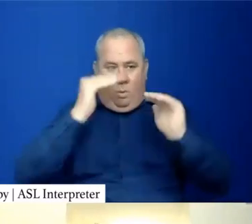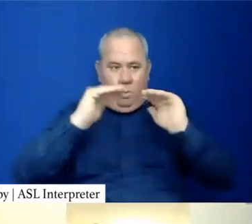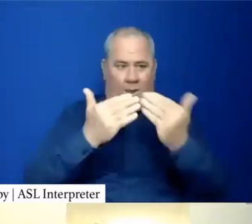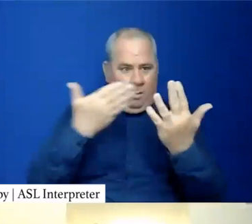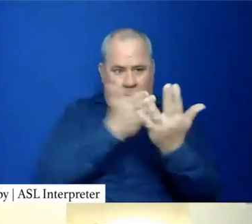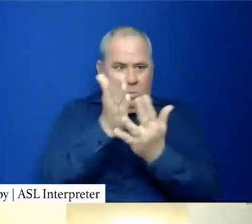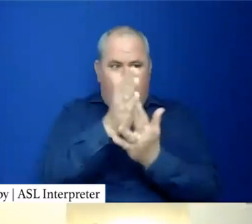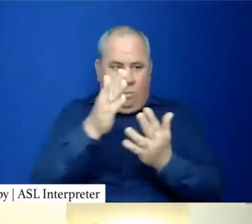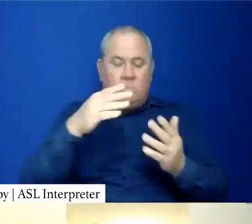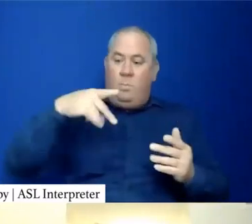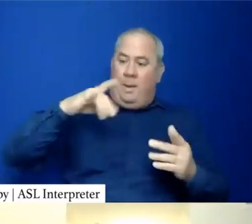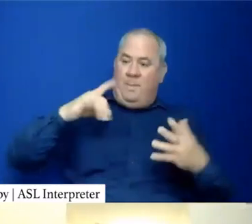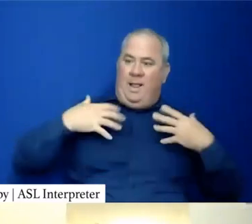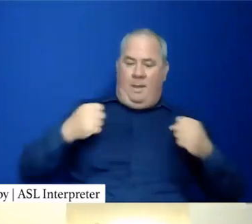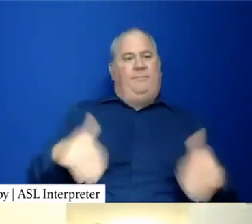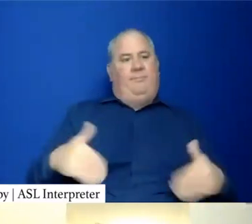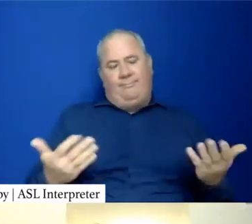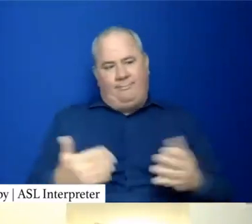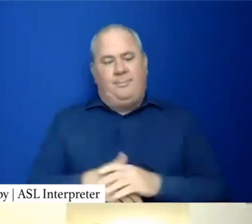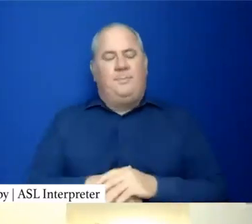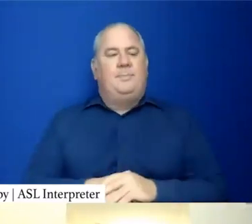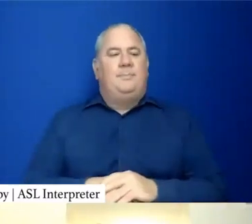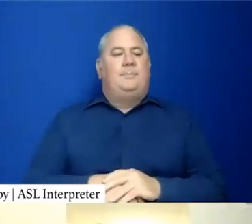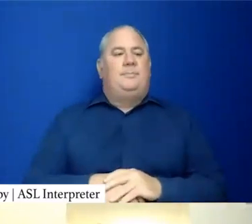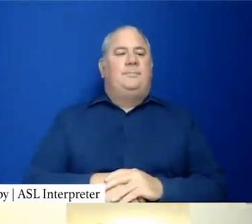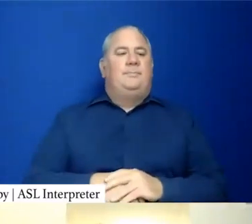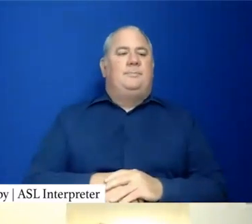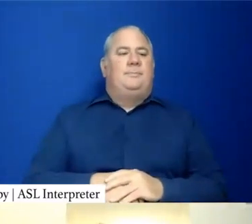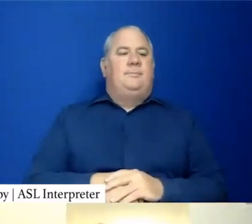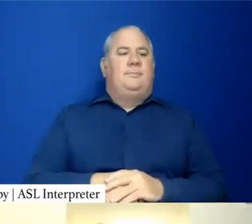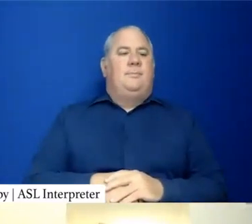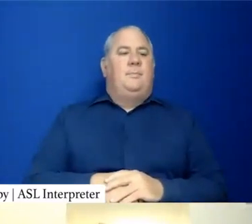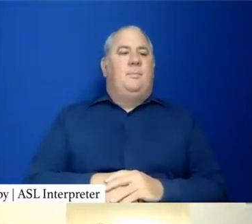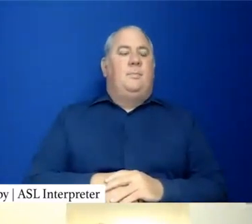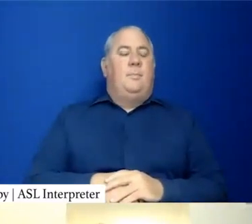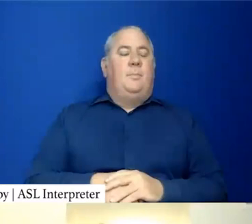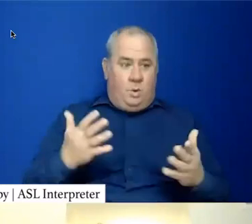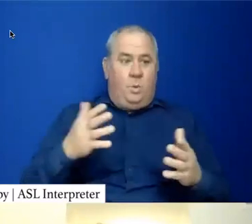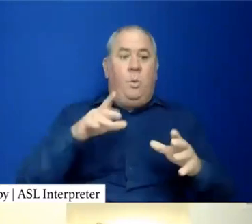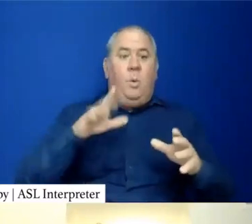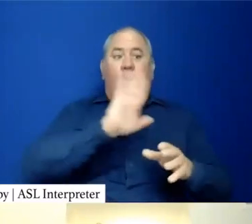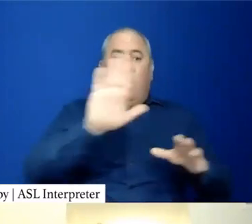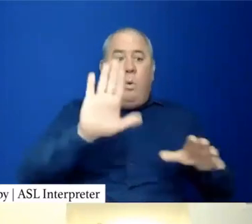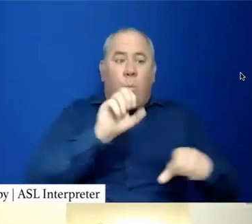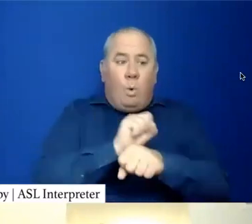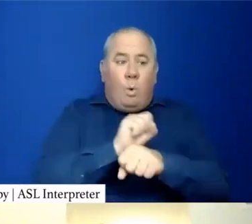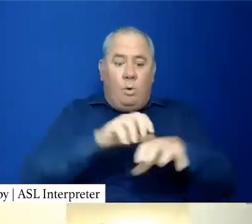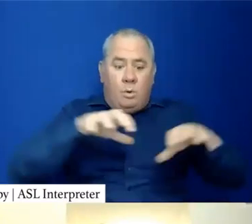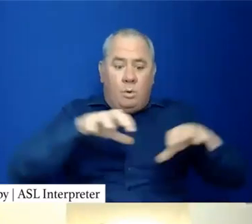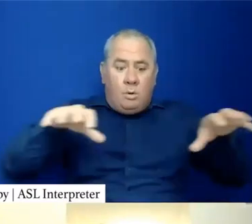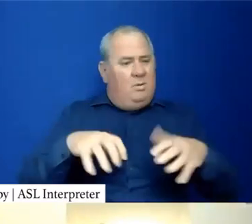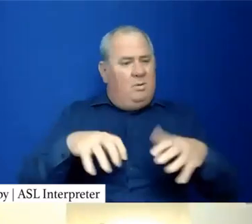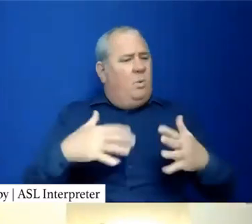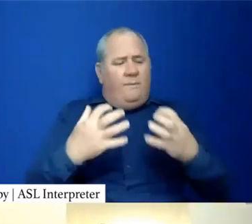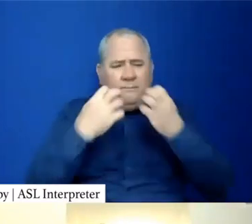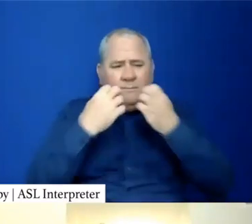why I think the work that both of you do is so vital and important. And I hope will also lead us to more